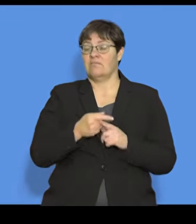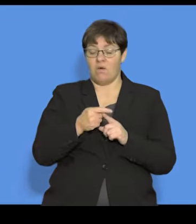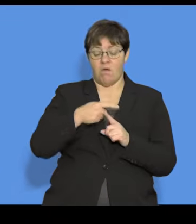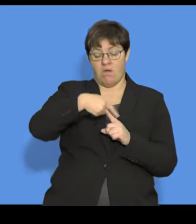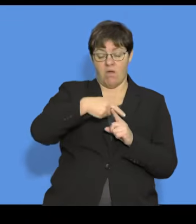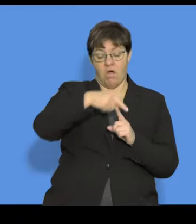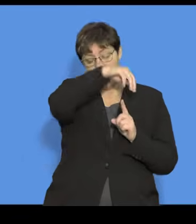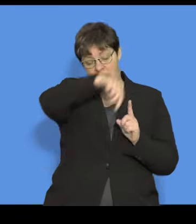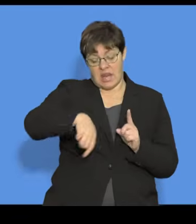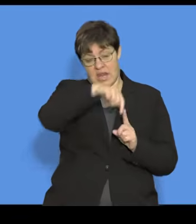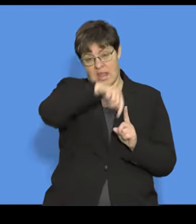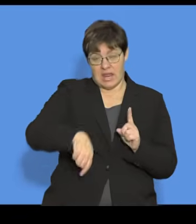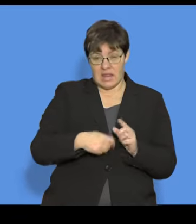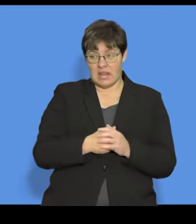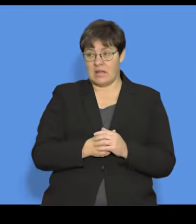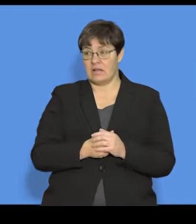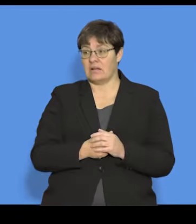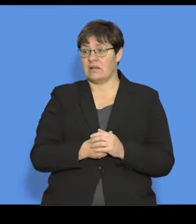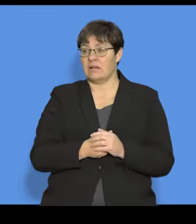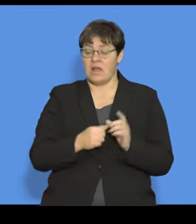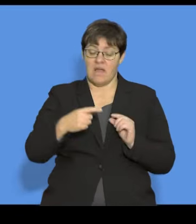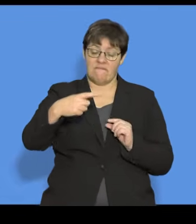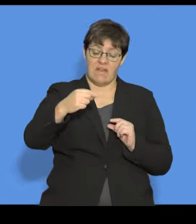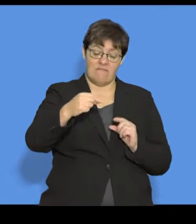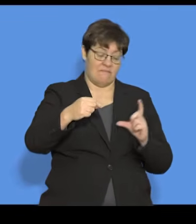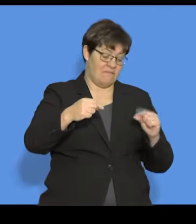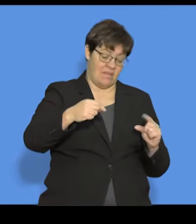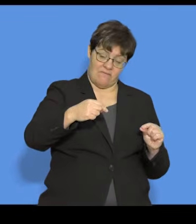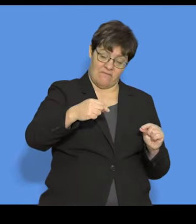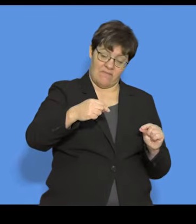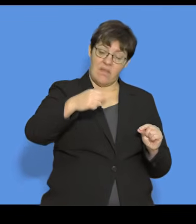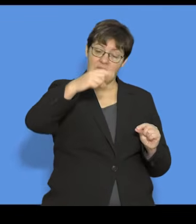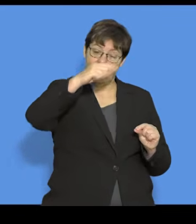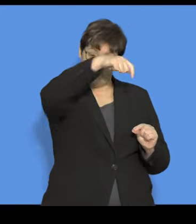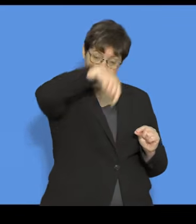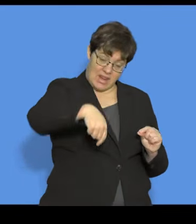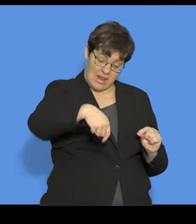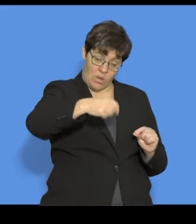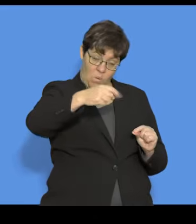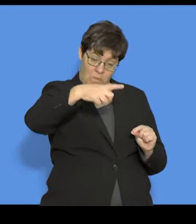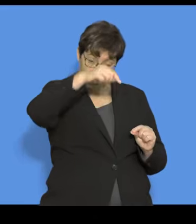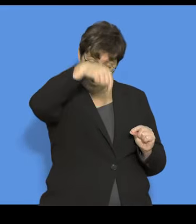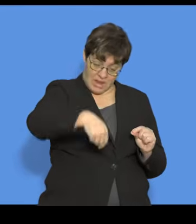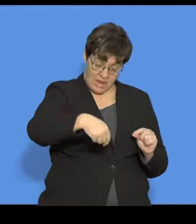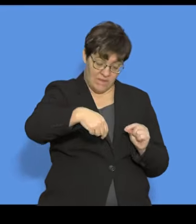that allows for food to move in, as well as a valve at the bottom end which allows food to leave the stomach.